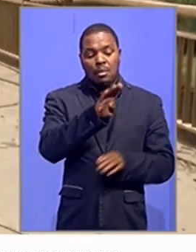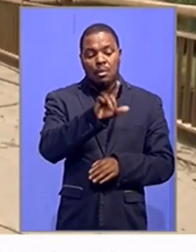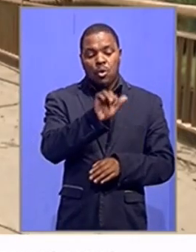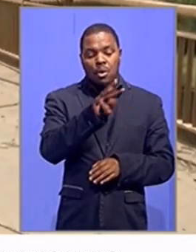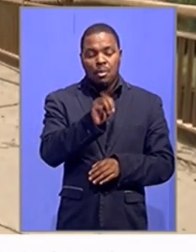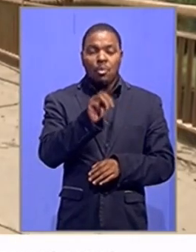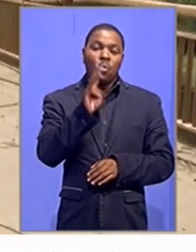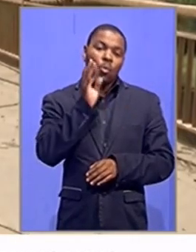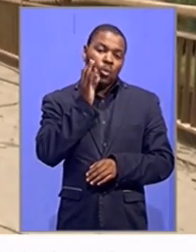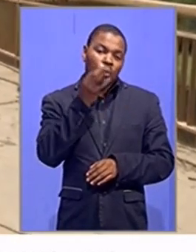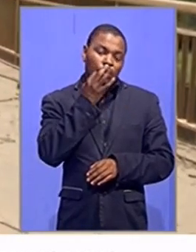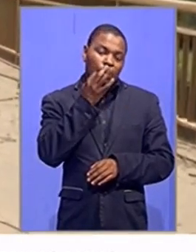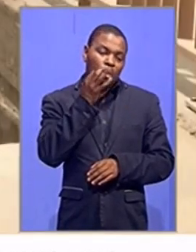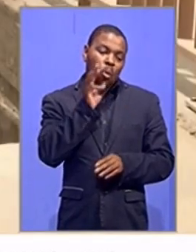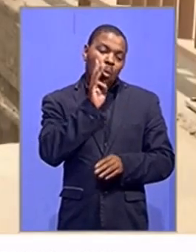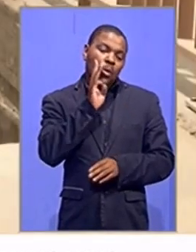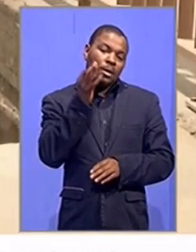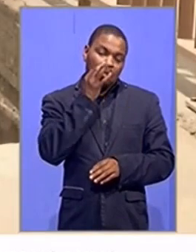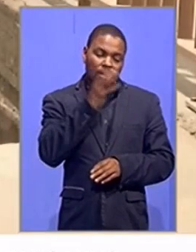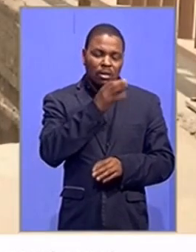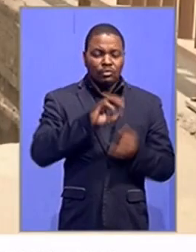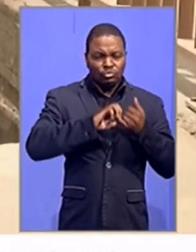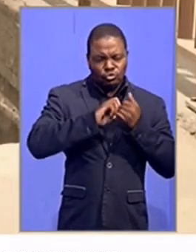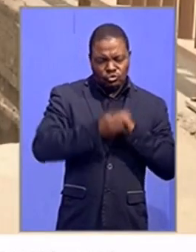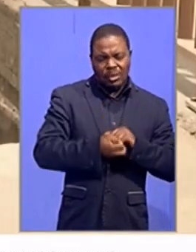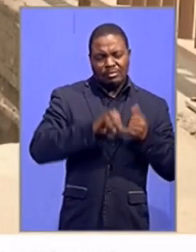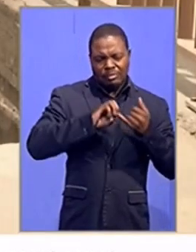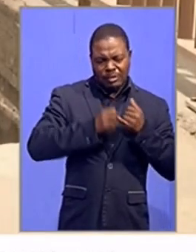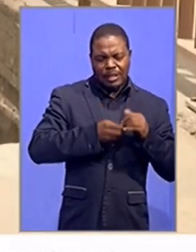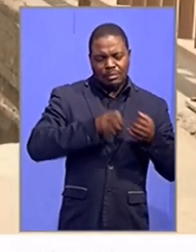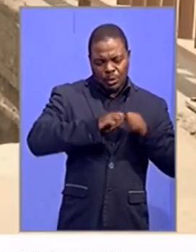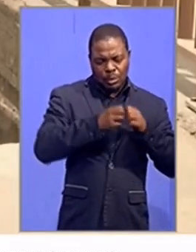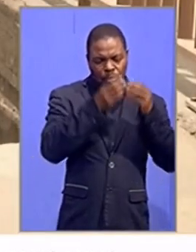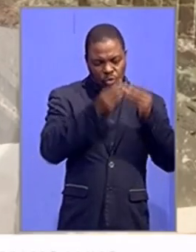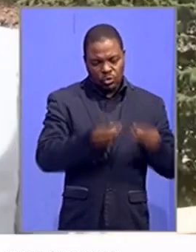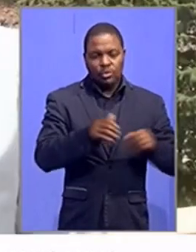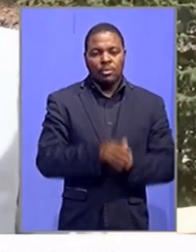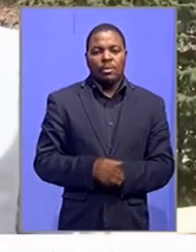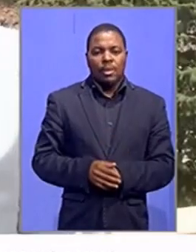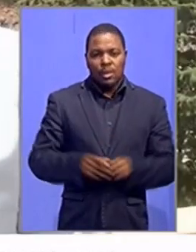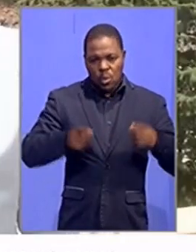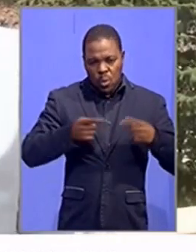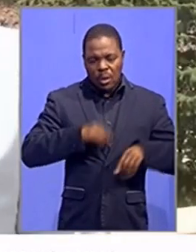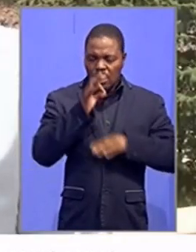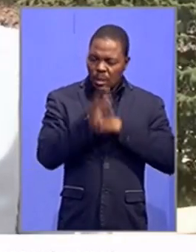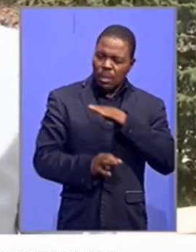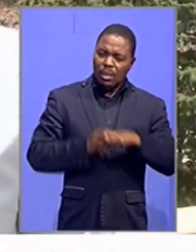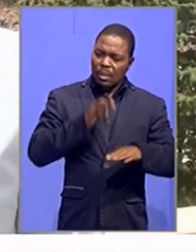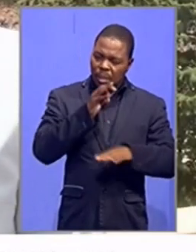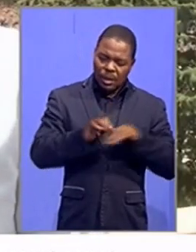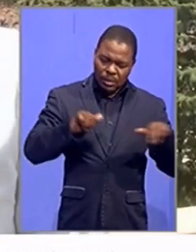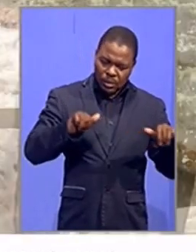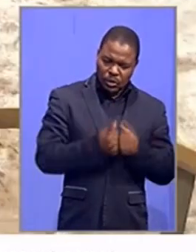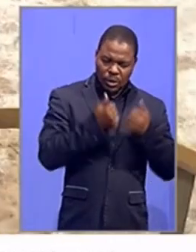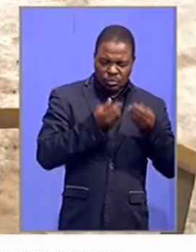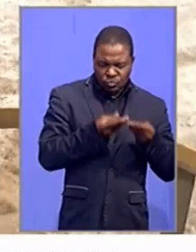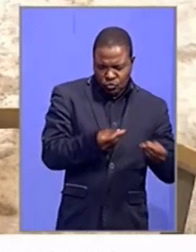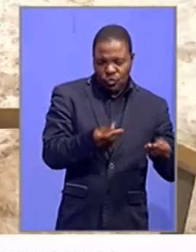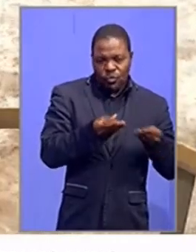ka thata ho rarolla mathata ana. Re sebetsa bosiu le motshehare ho bona hore phephetso ena re a e hlola mme re